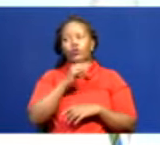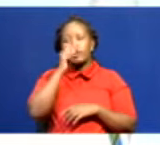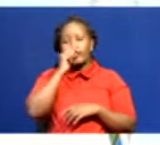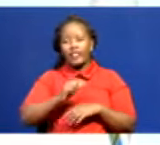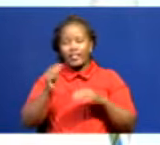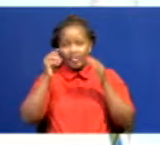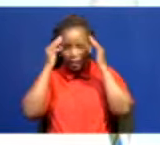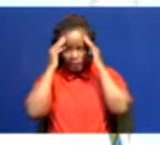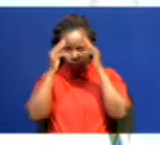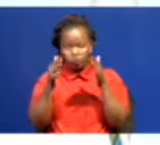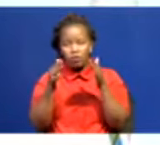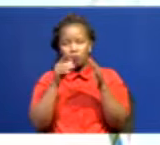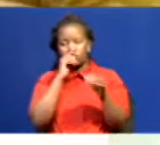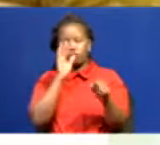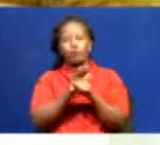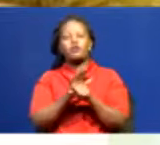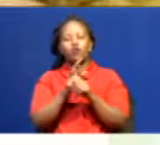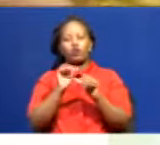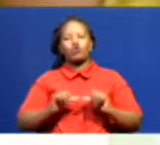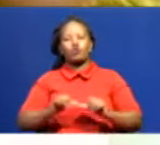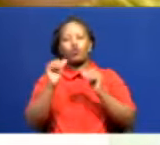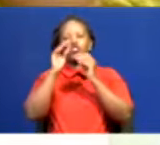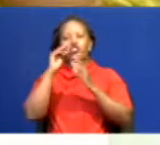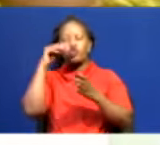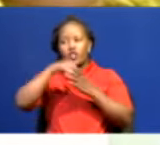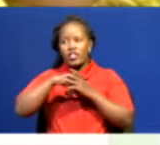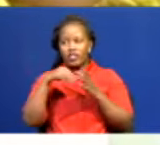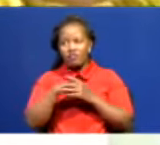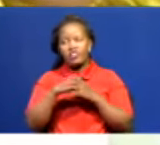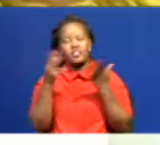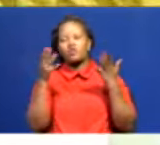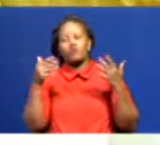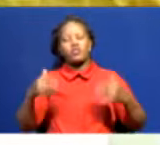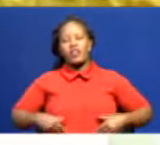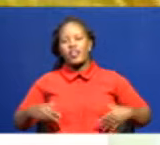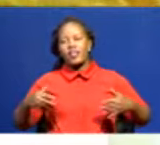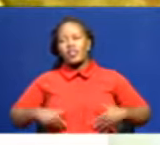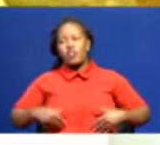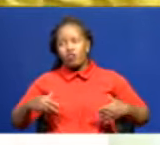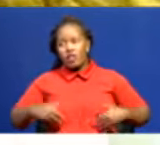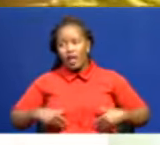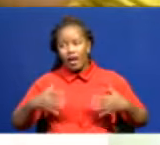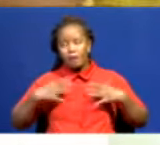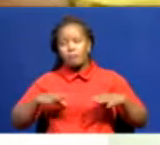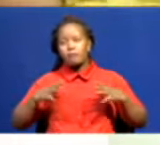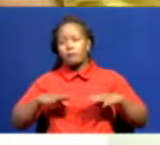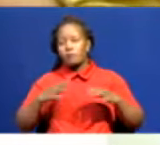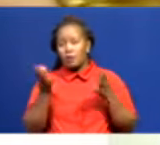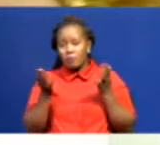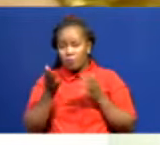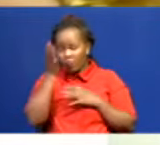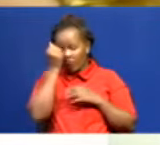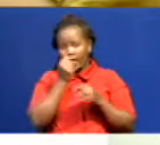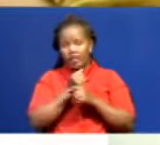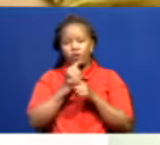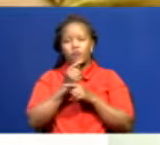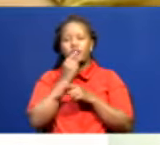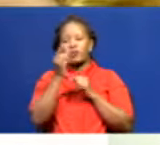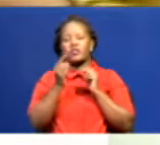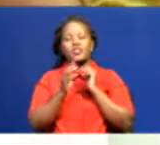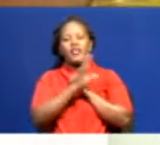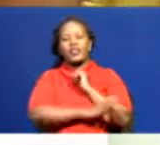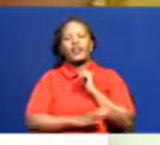kuwekeza kwa watoto na vijana ili kujenga taifa lililo bora,